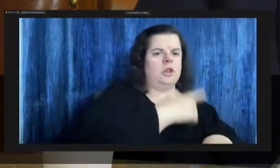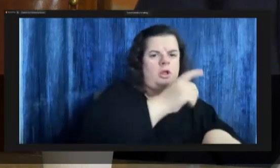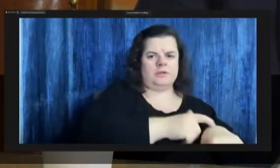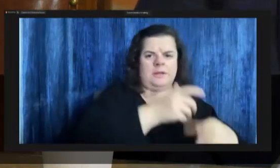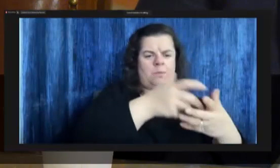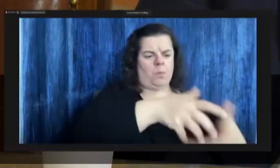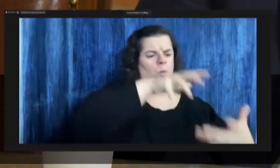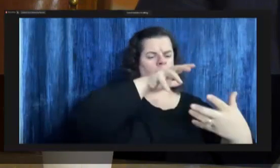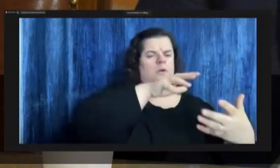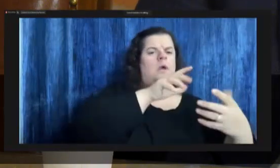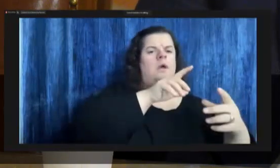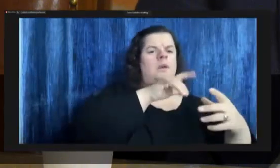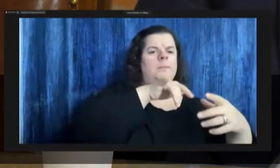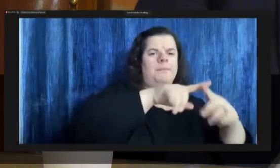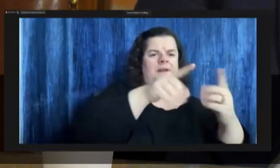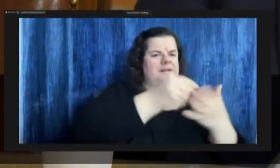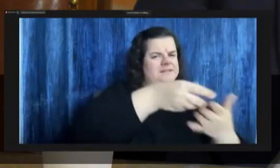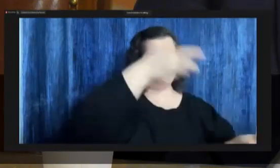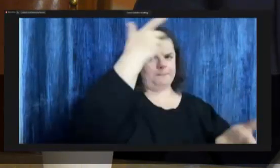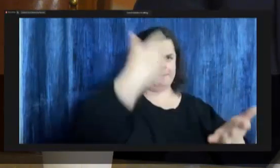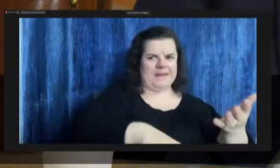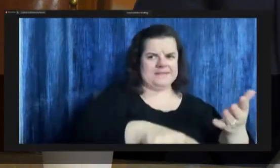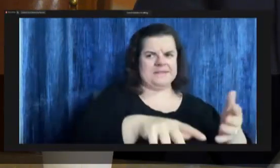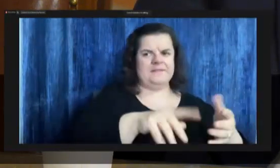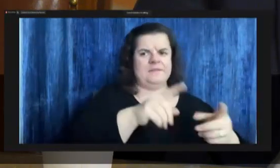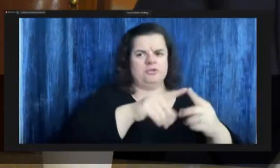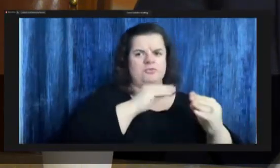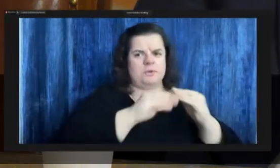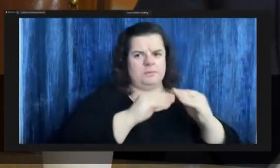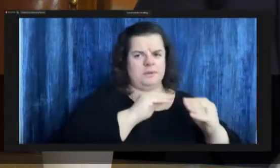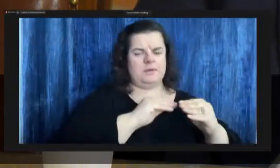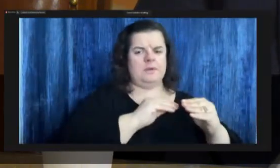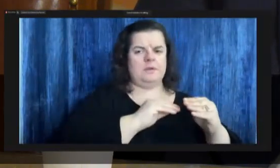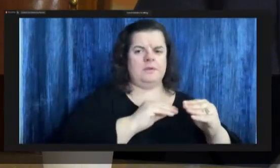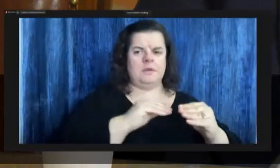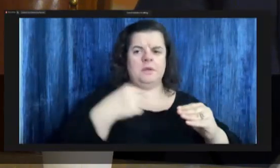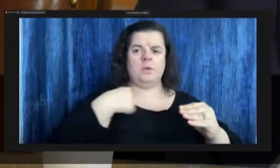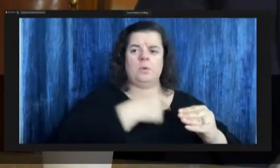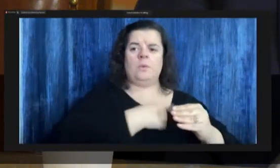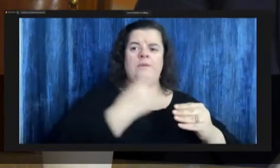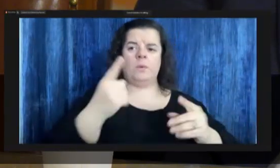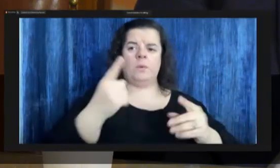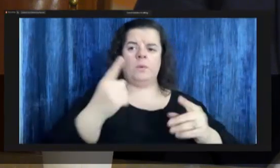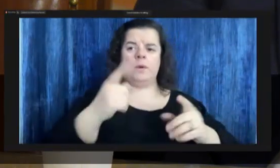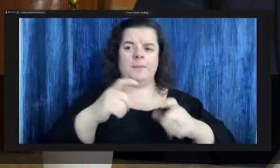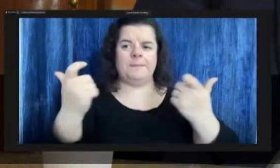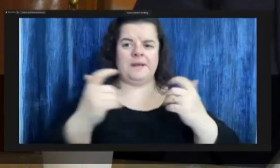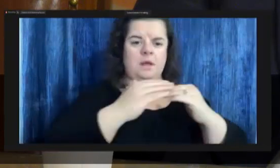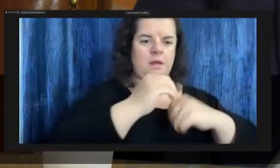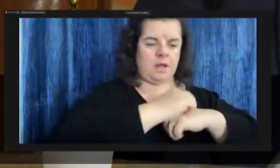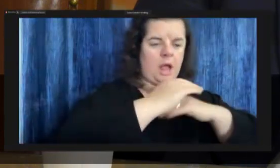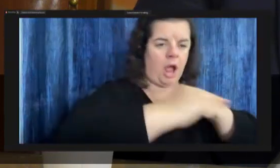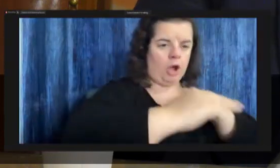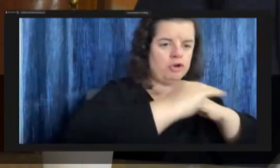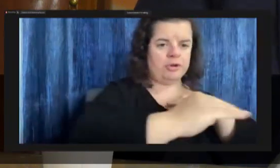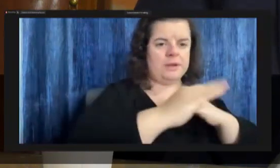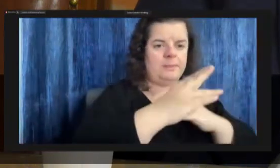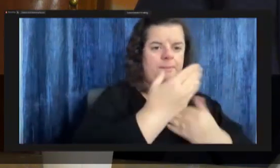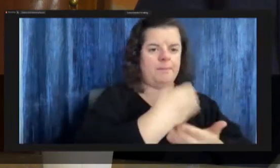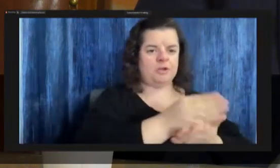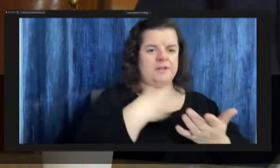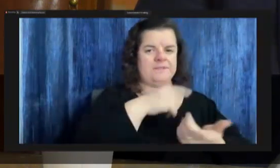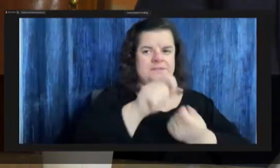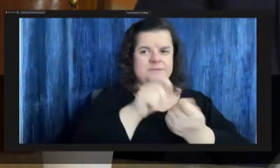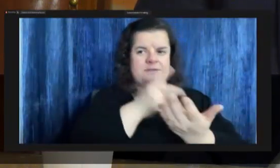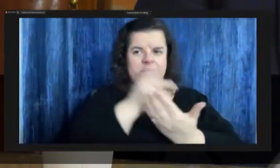to repair. Yeah. And when we have one big concrete budget and you have a specific project that